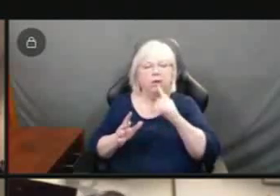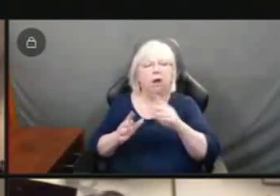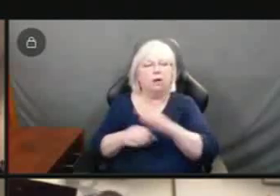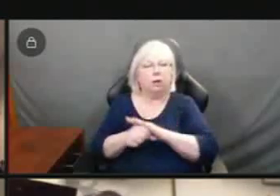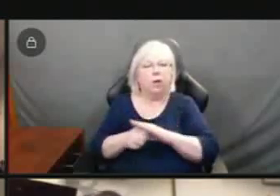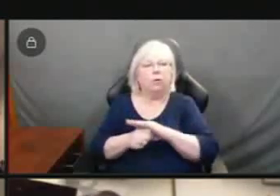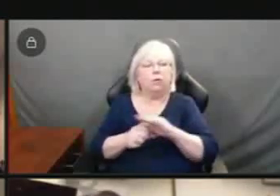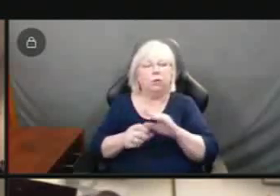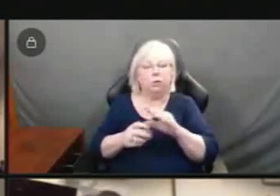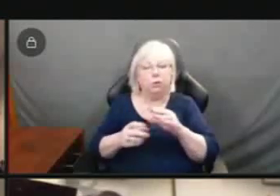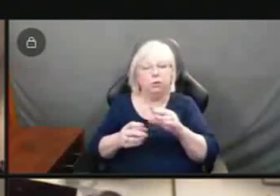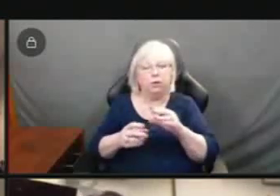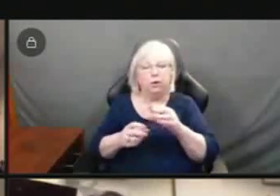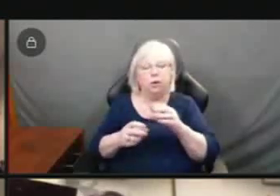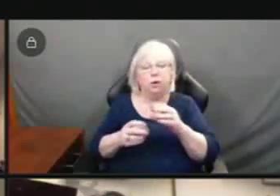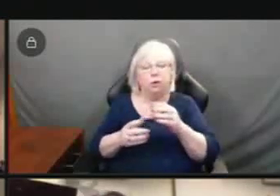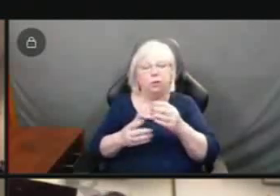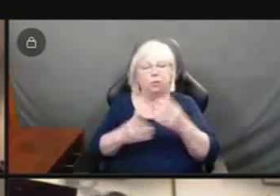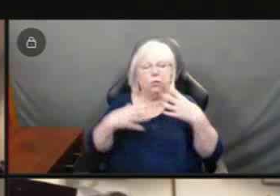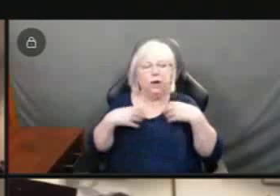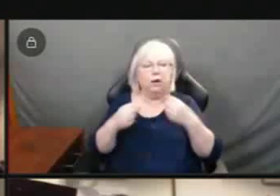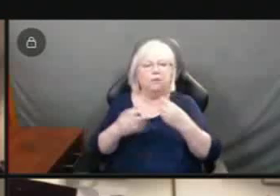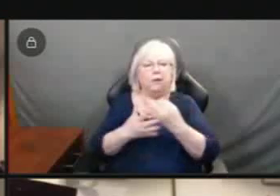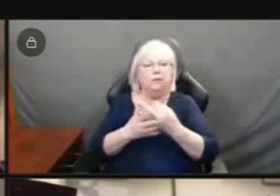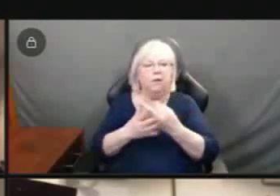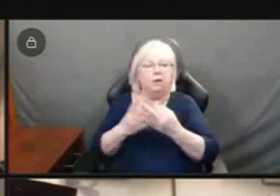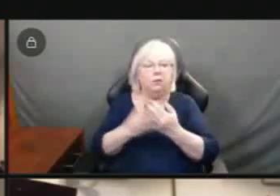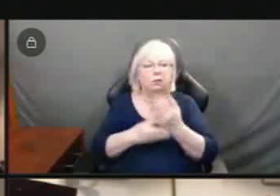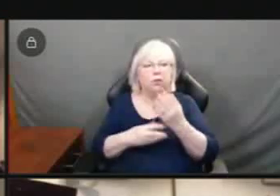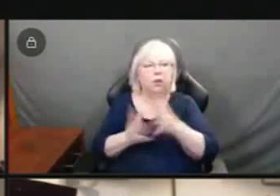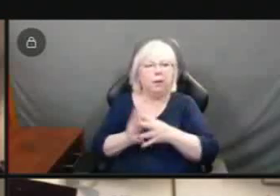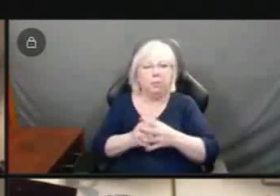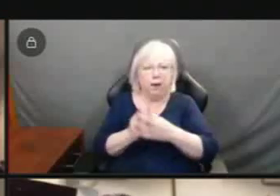funds through the American Rescue Plan Act and for the purposes.